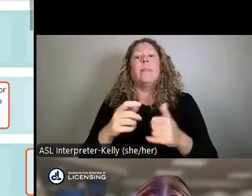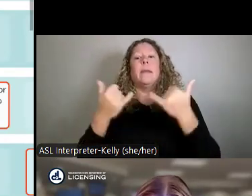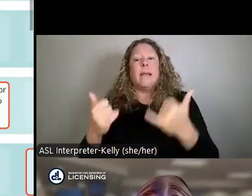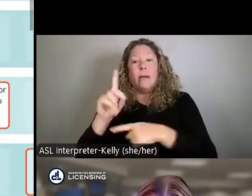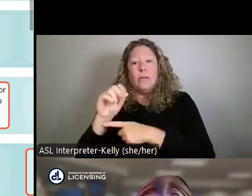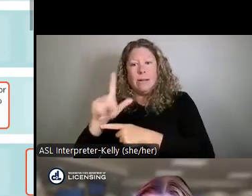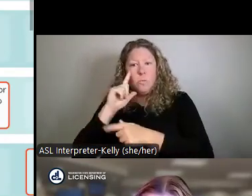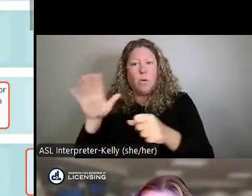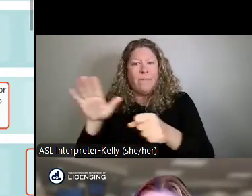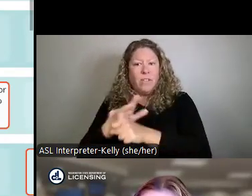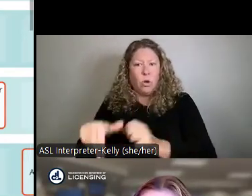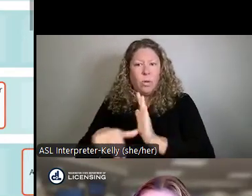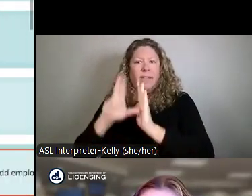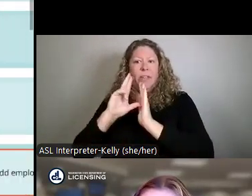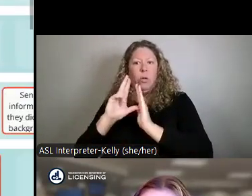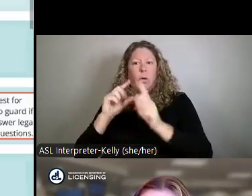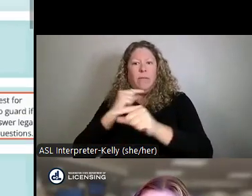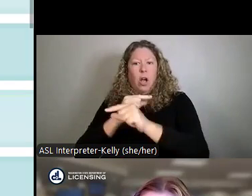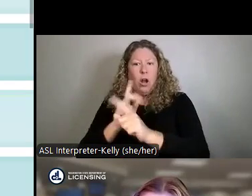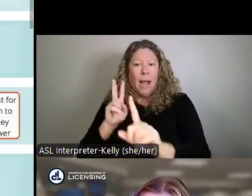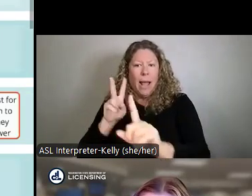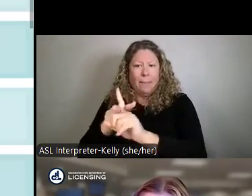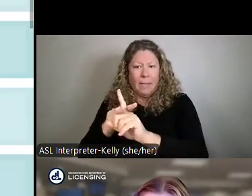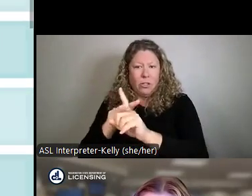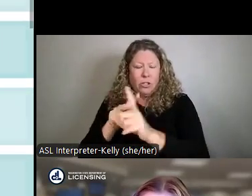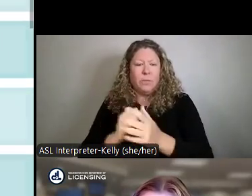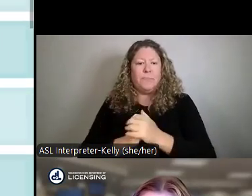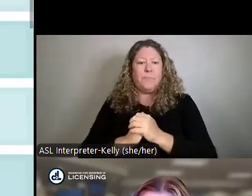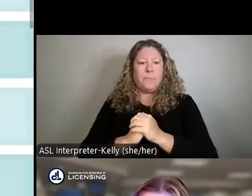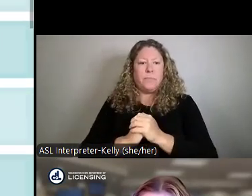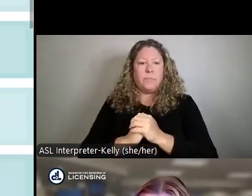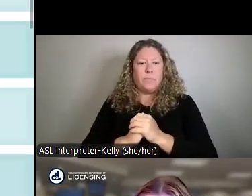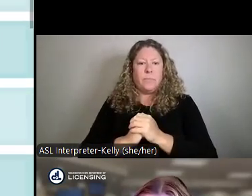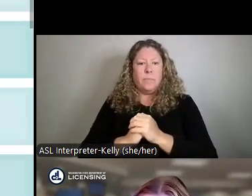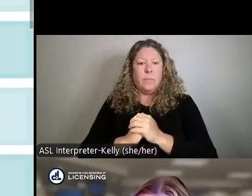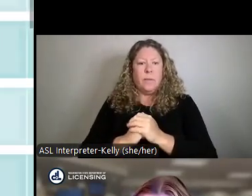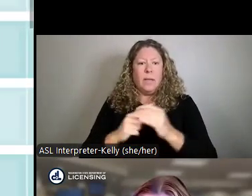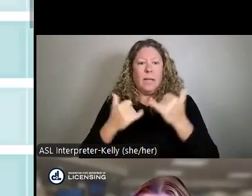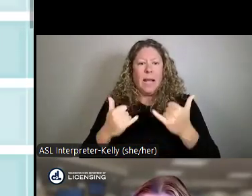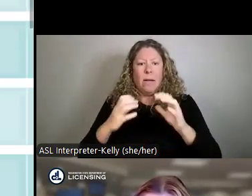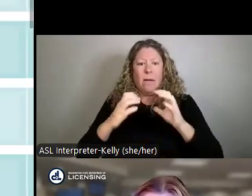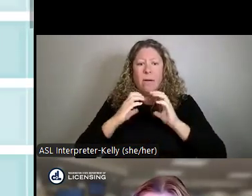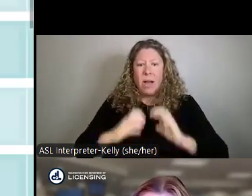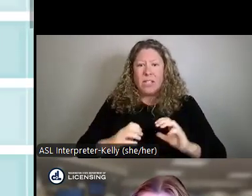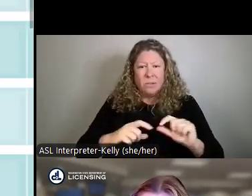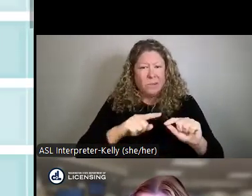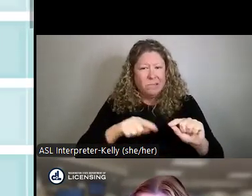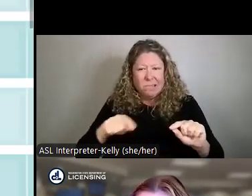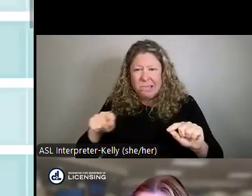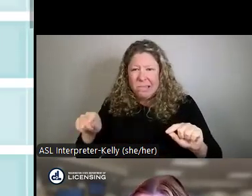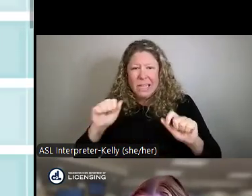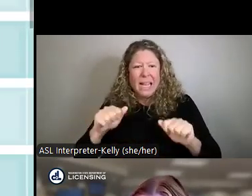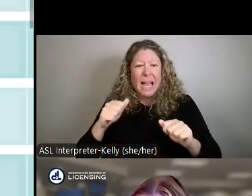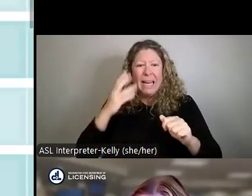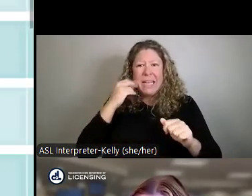application. So you can see from this point on, the customer has the potential to experience a